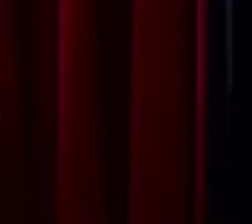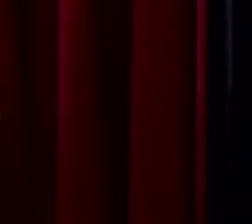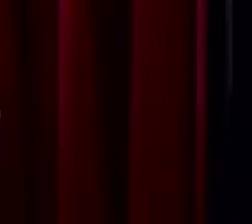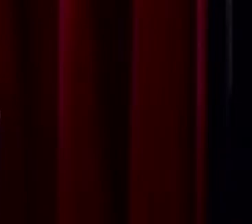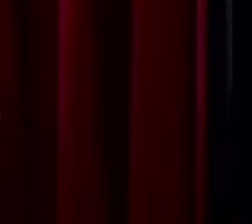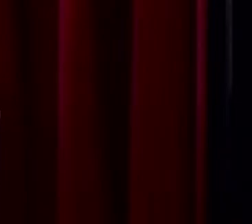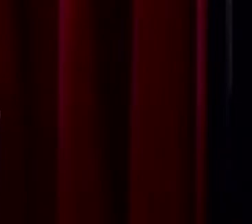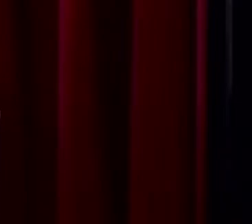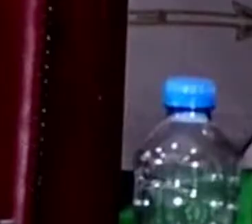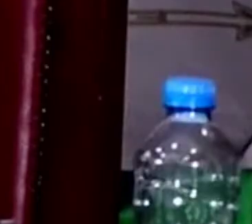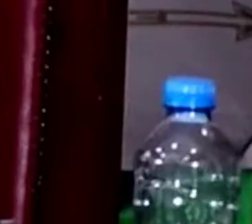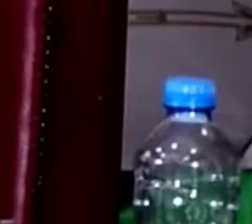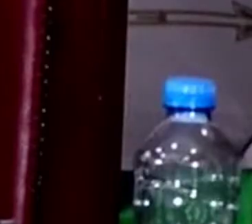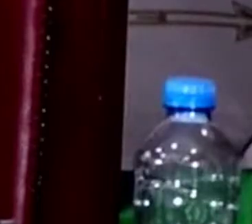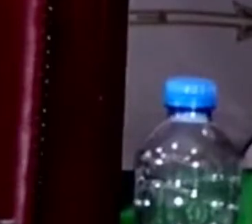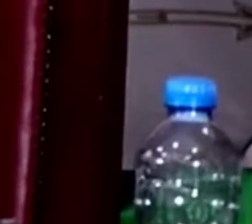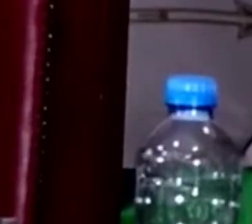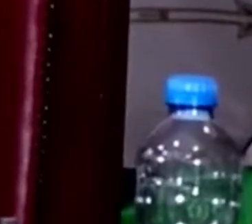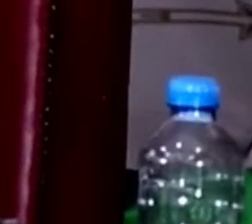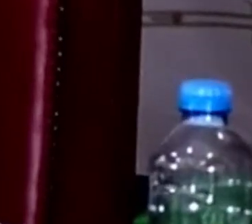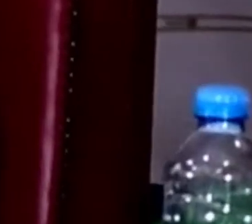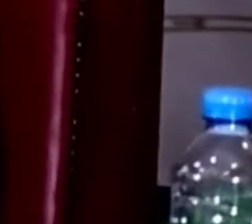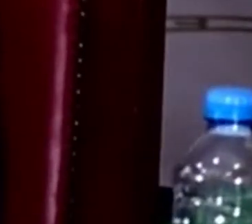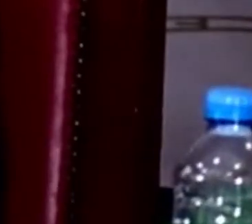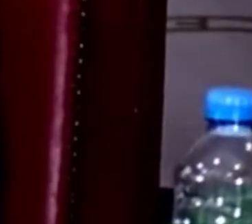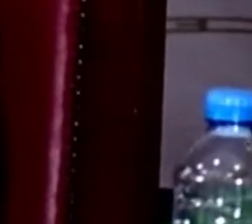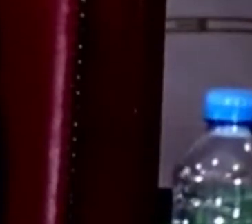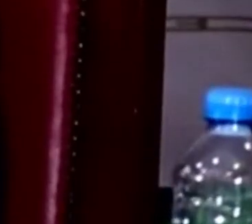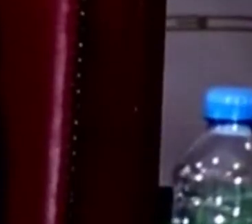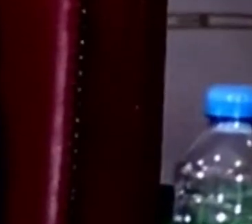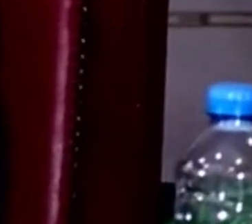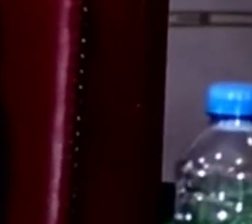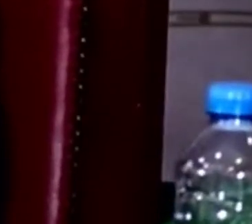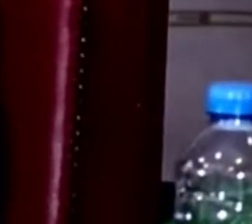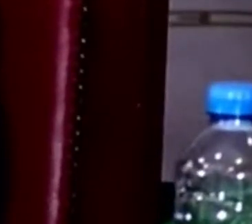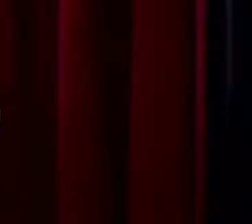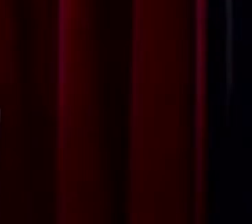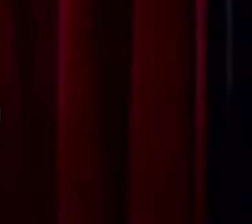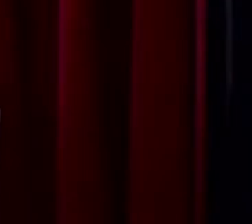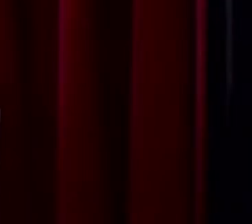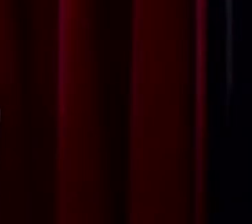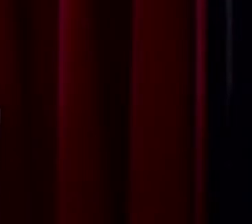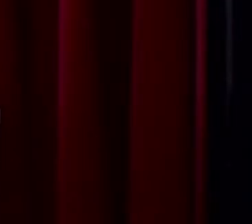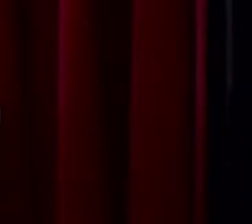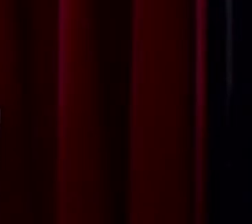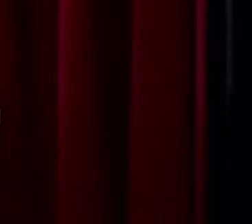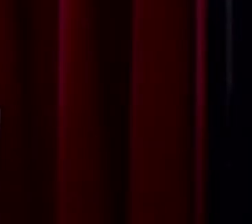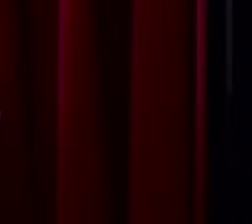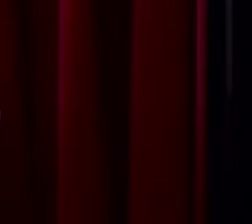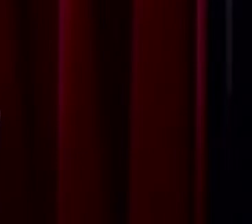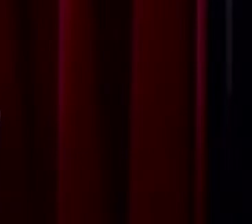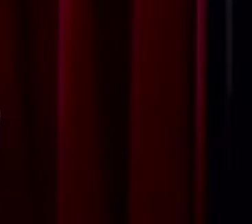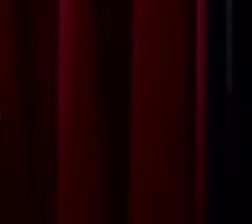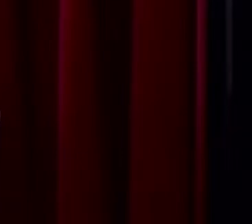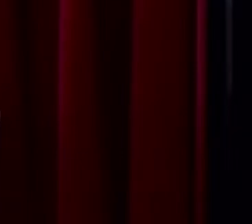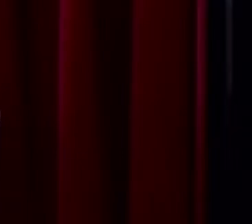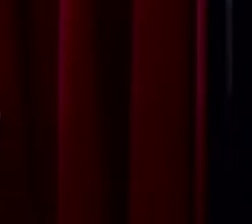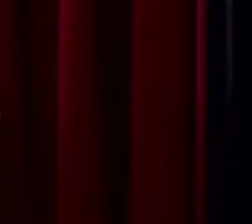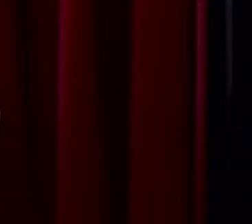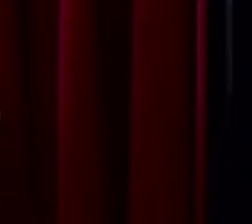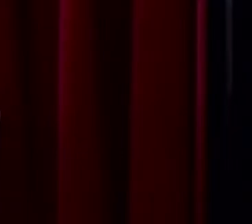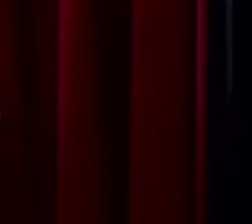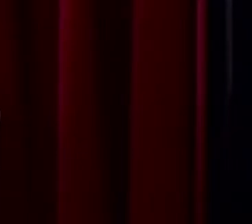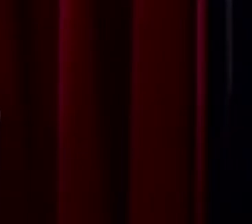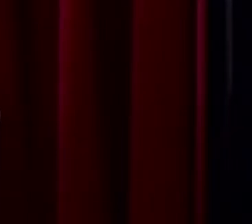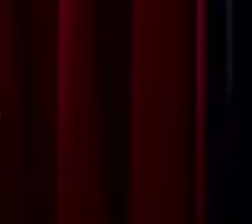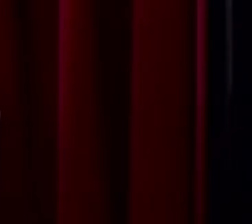the 2023 research fair has prominently focused on constituency officers. And at this